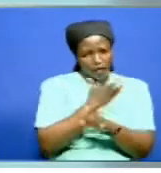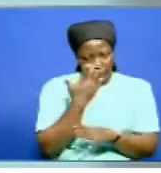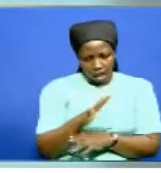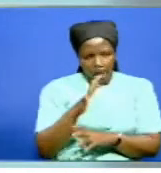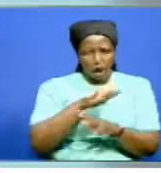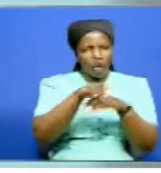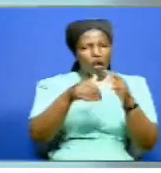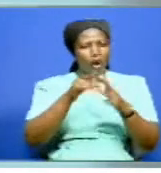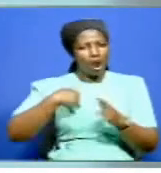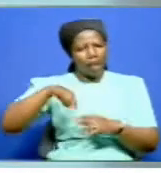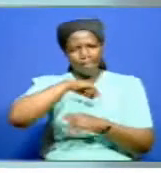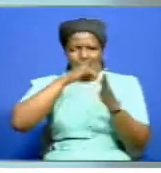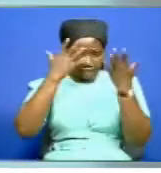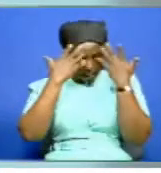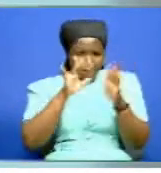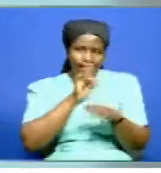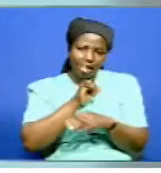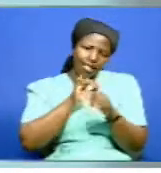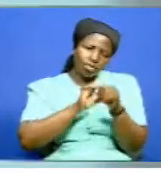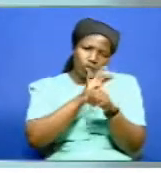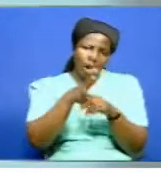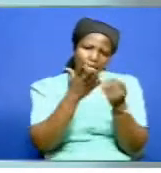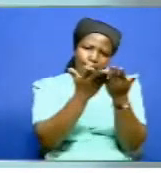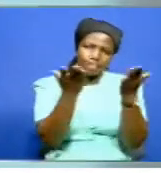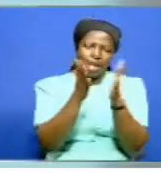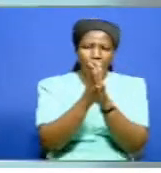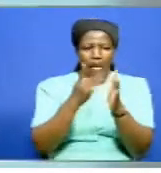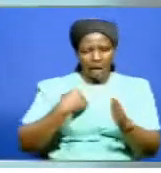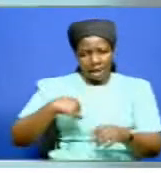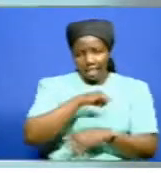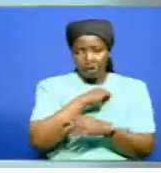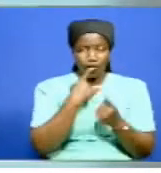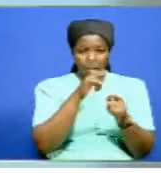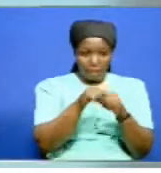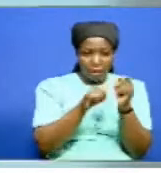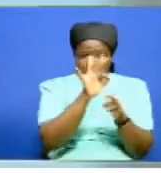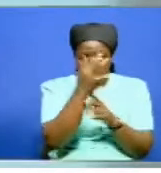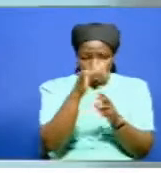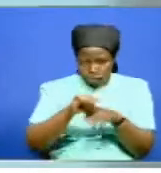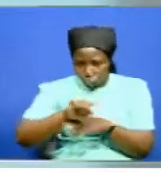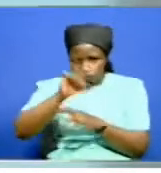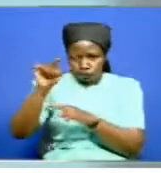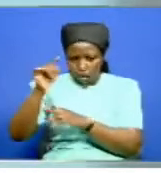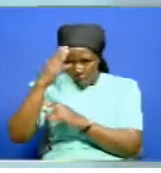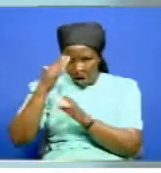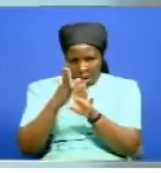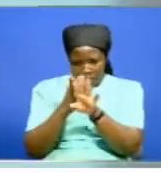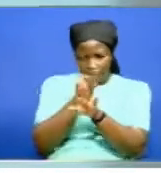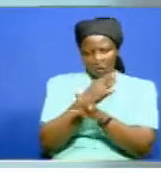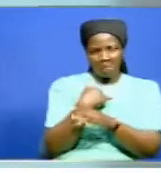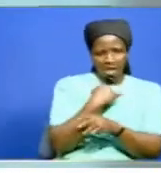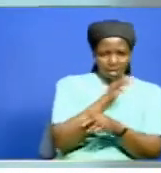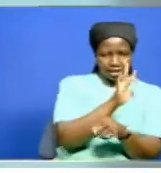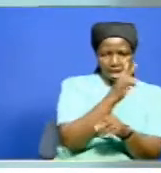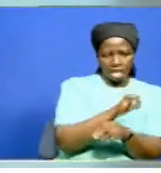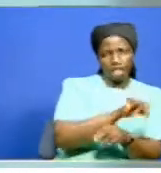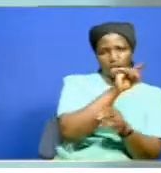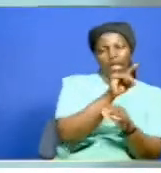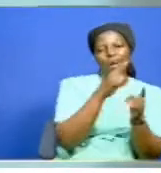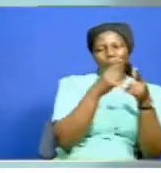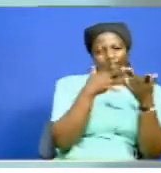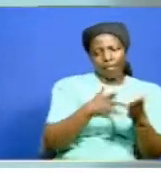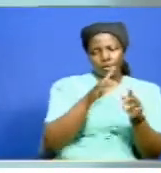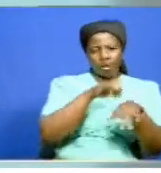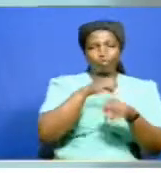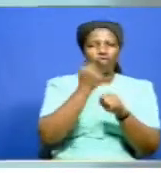our midst. We're talking about a third wave, having come from a second wave, and therefore, even as we conduct these exams, they will